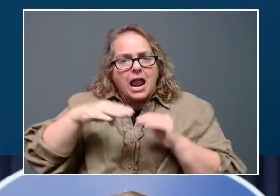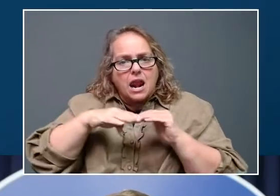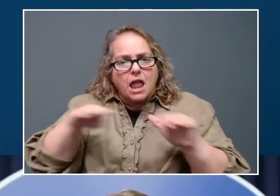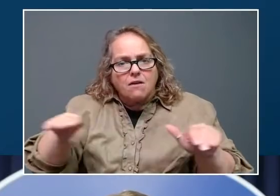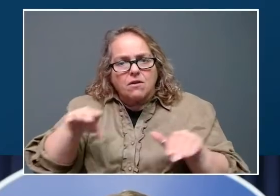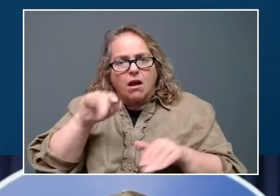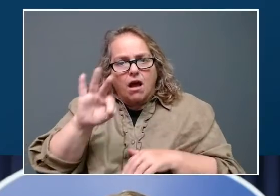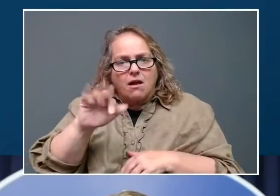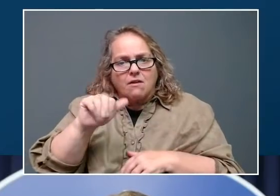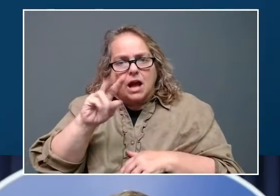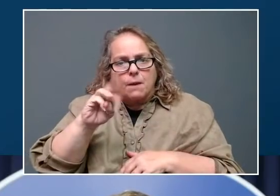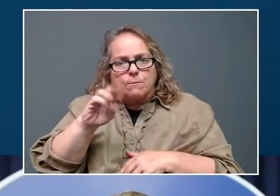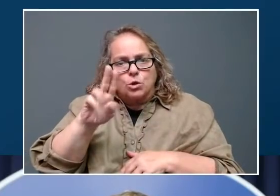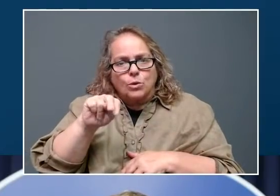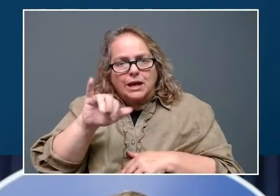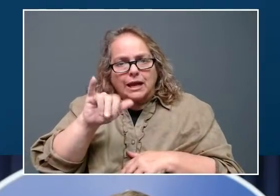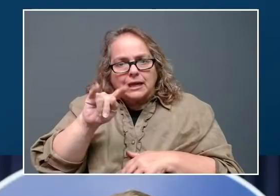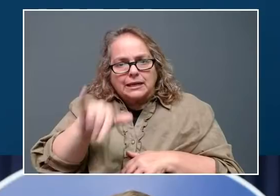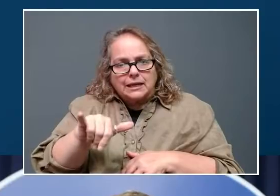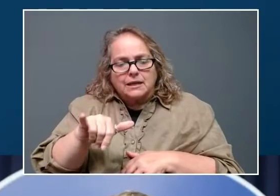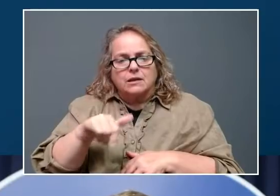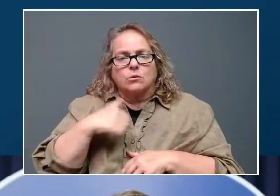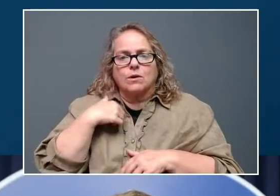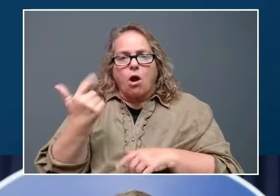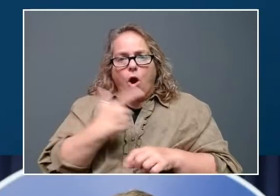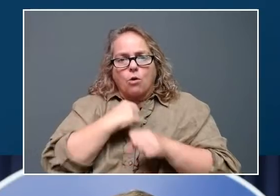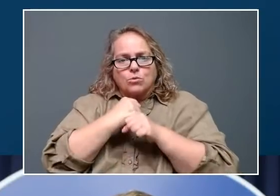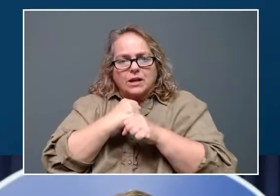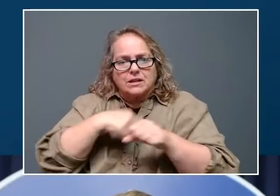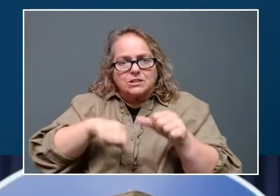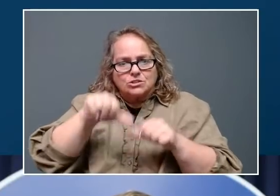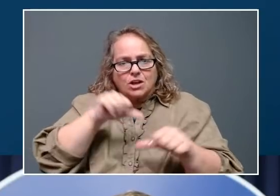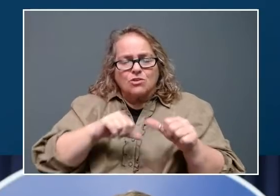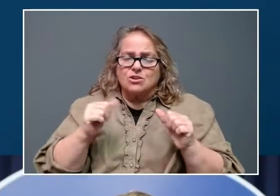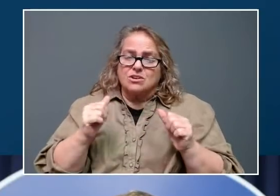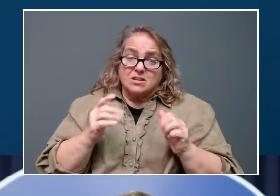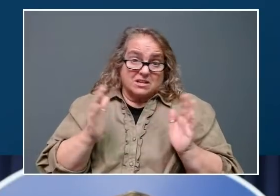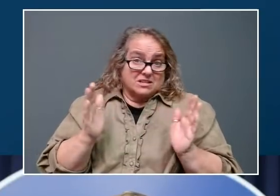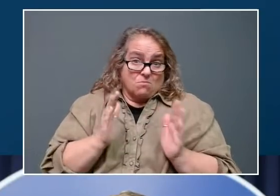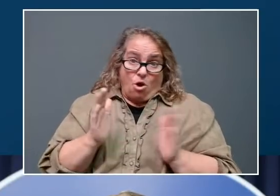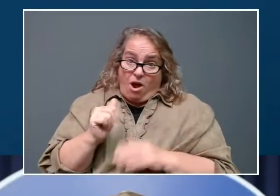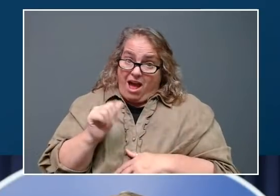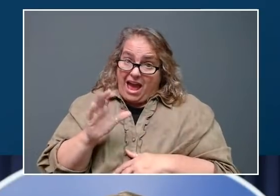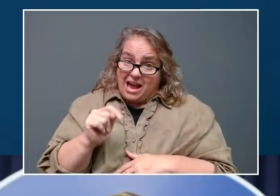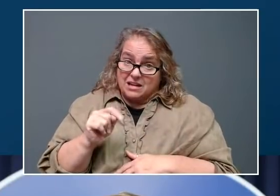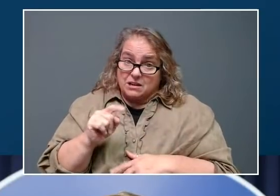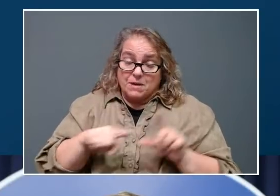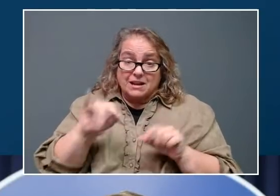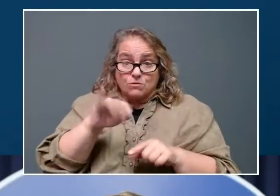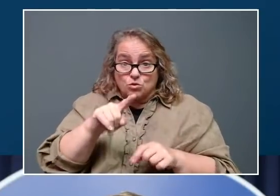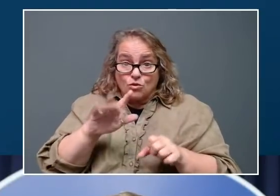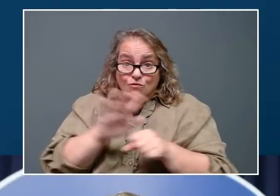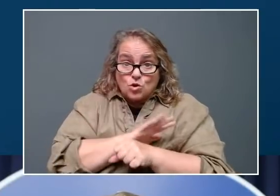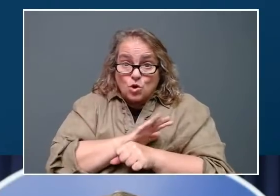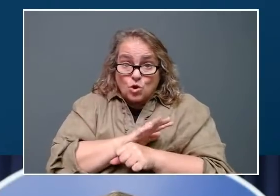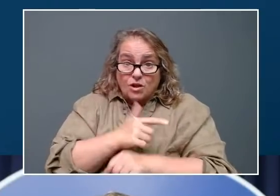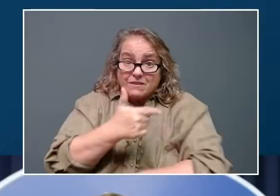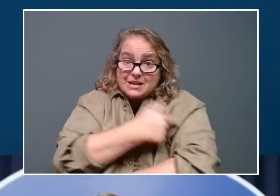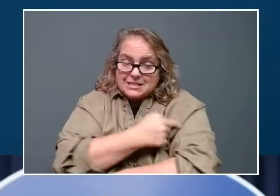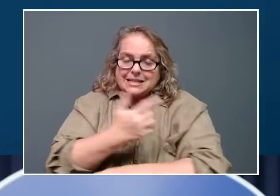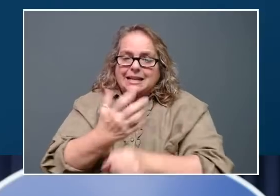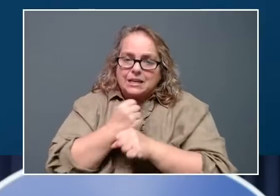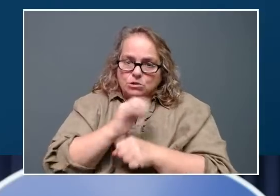do to protect one another when we get together. A small act, especially if you've already gotten fully vaccinated. Go get your booster. Do